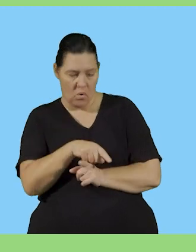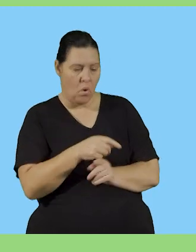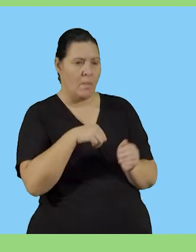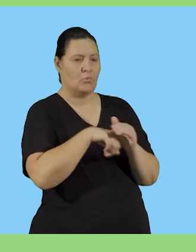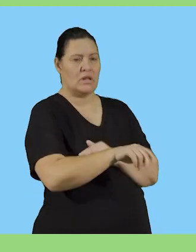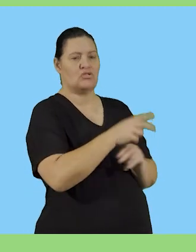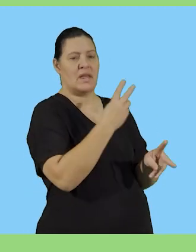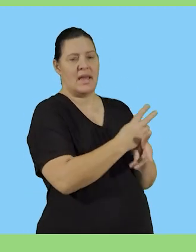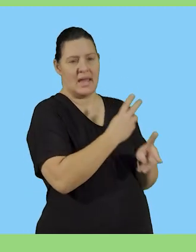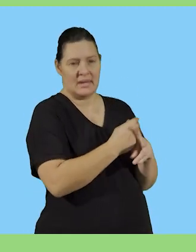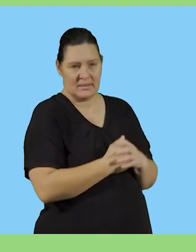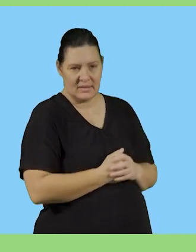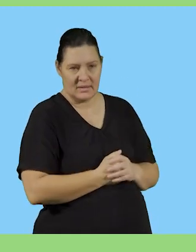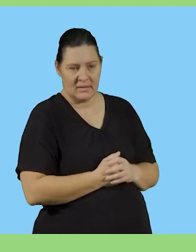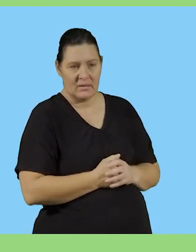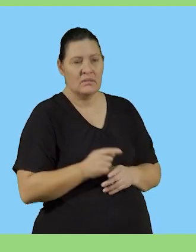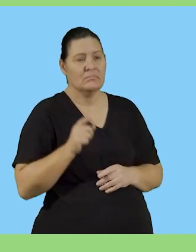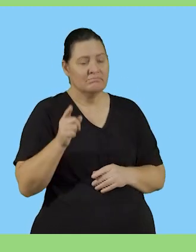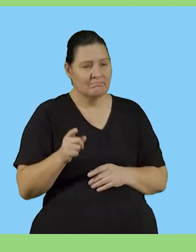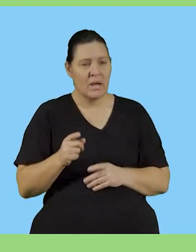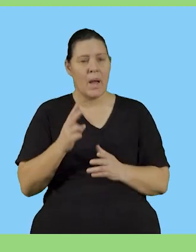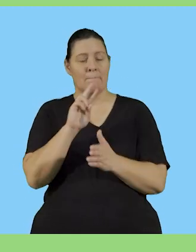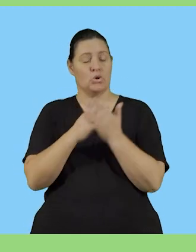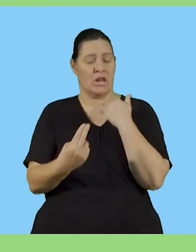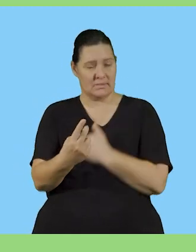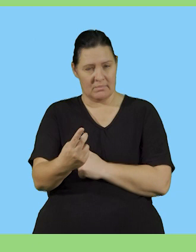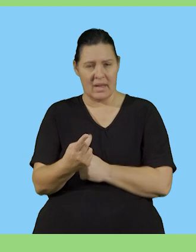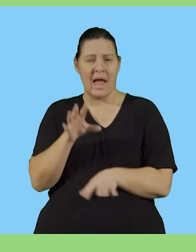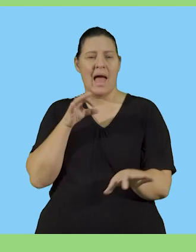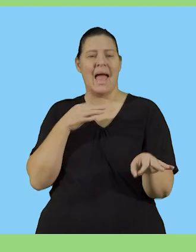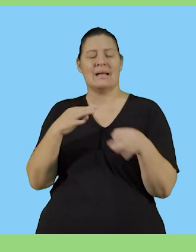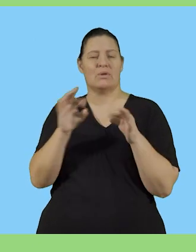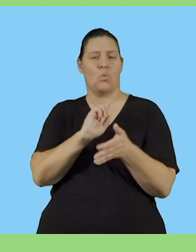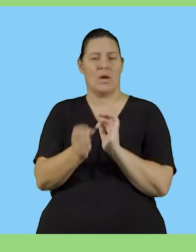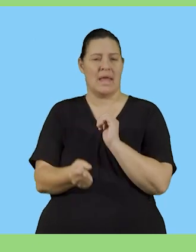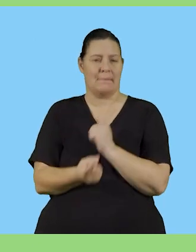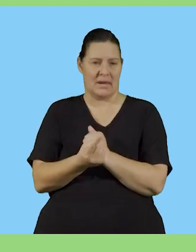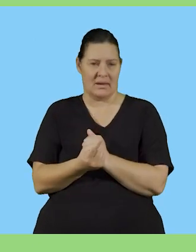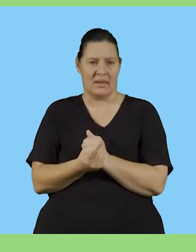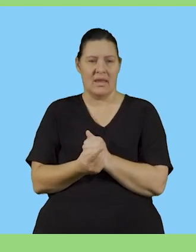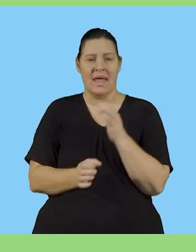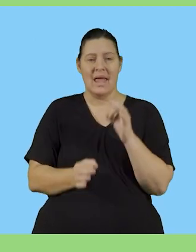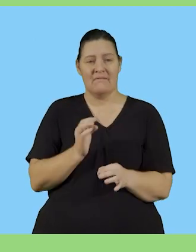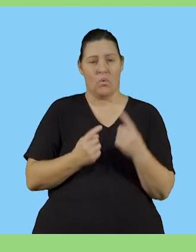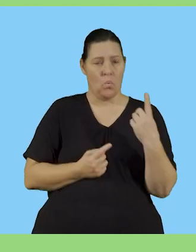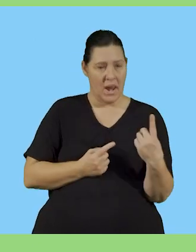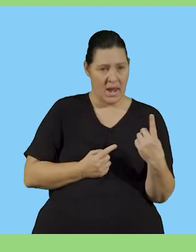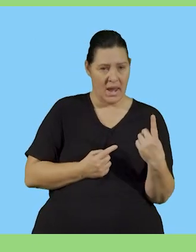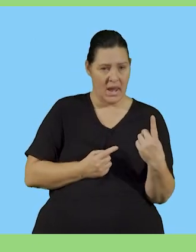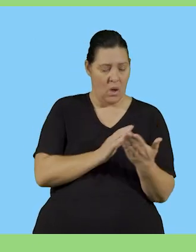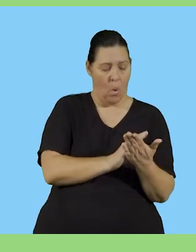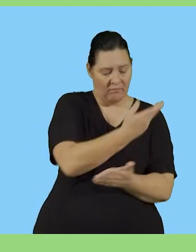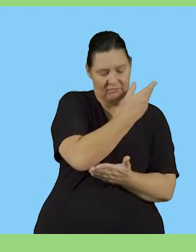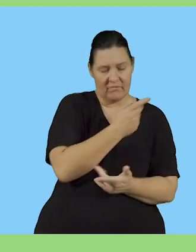for reproduction. In the above example of mutualism, explain what happens if